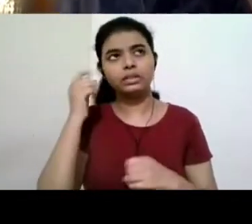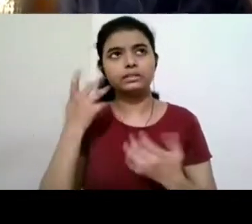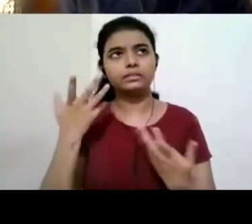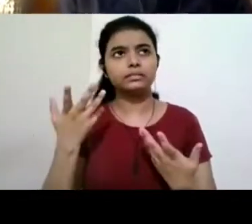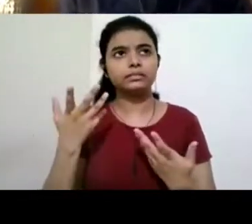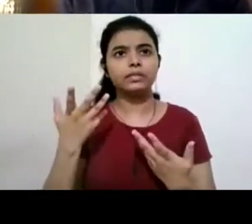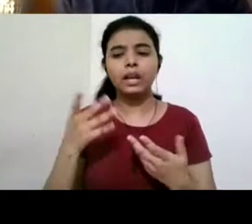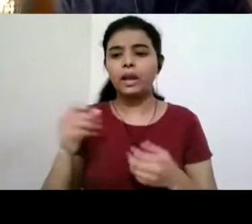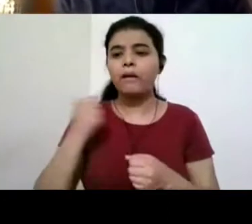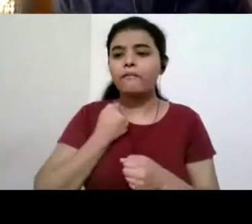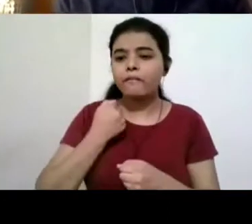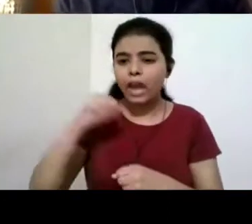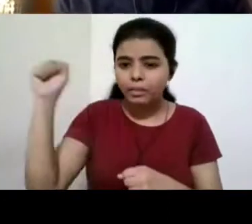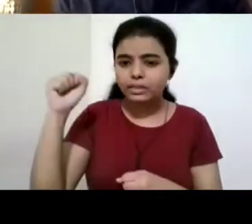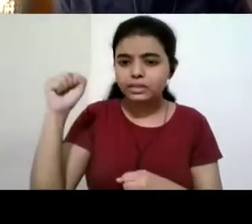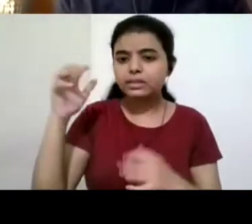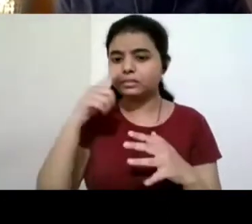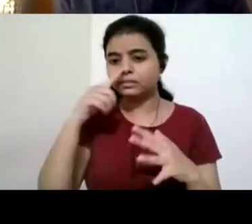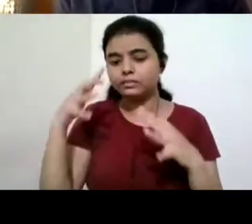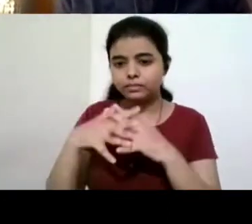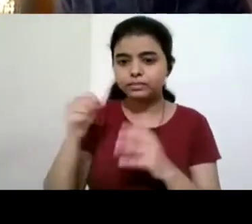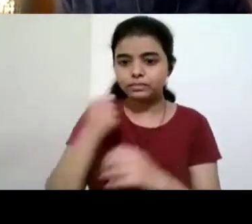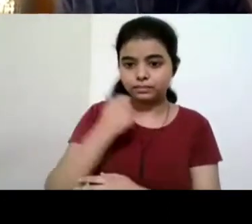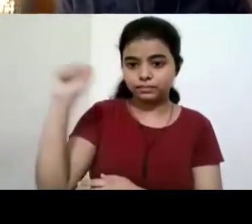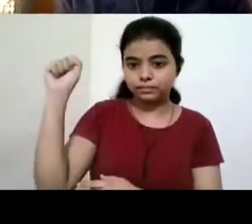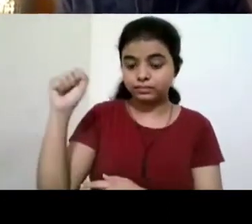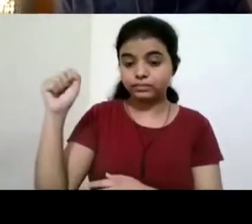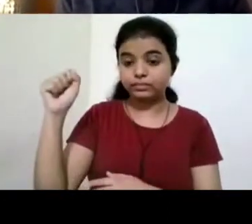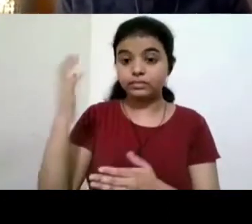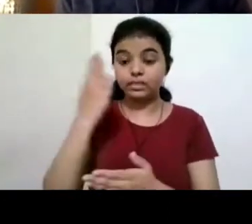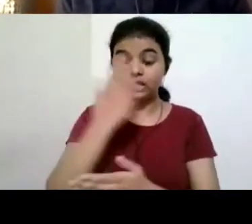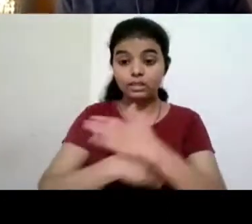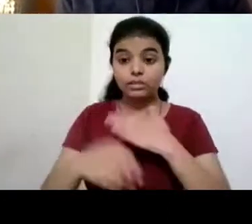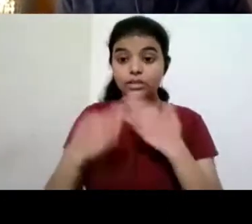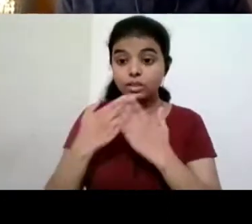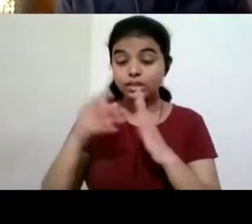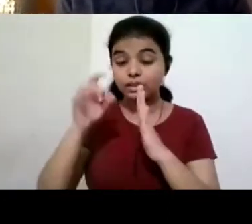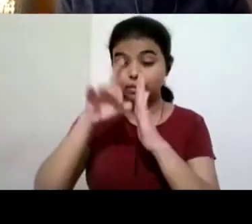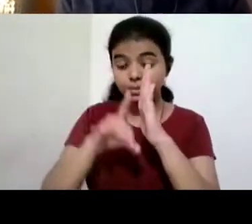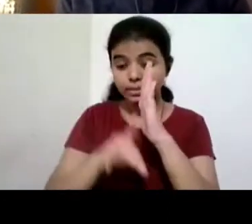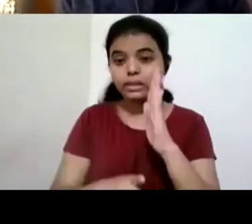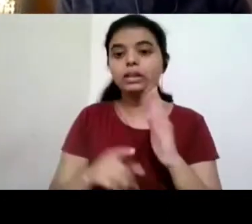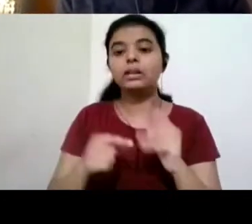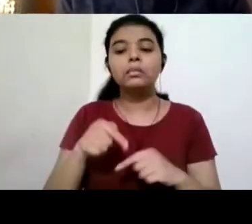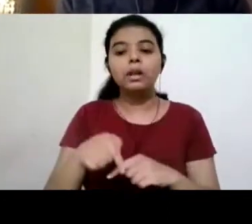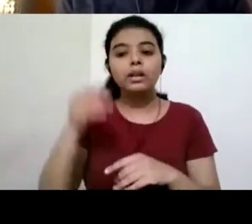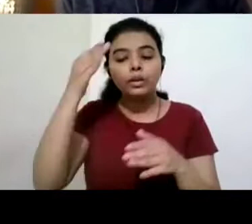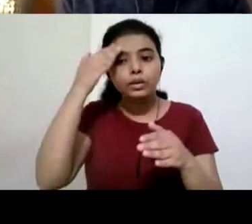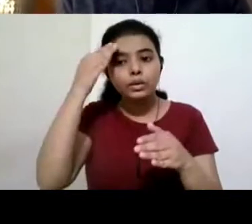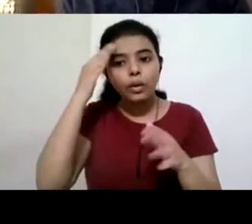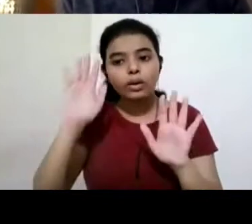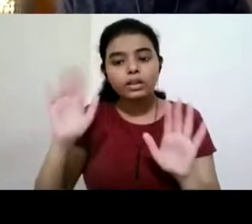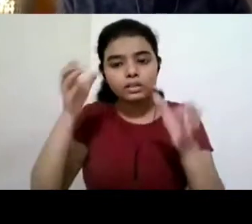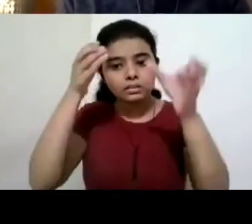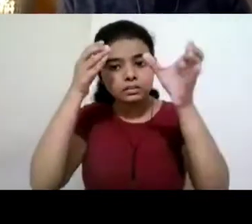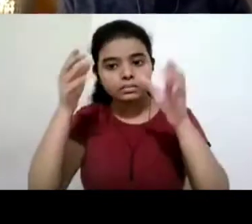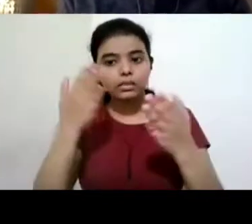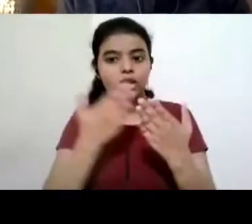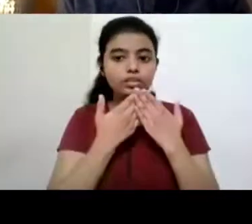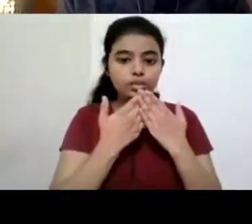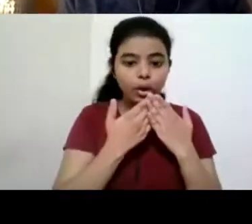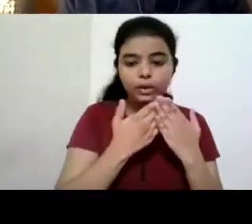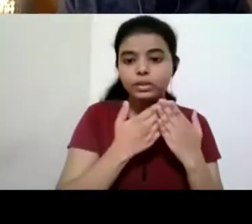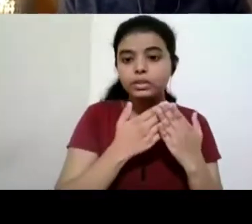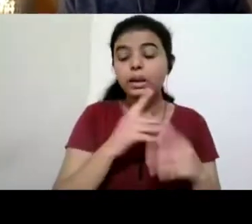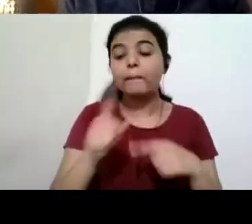extent feminism did it, but disability studies took it deeper, that it's knowledge produced both through study and